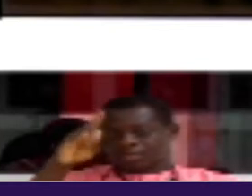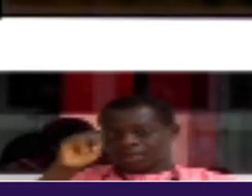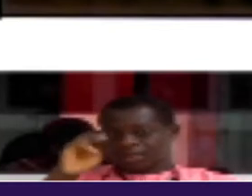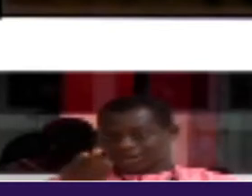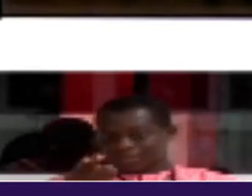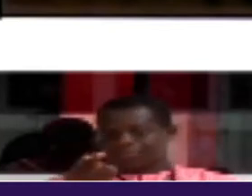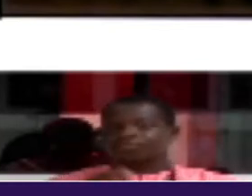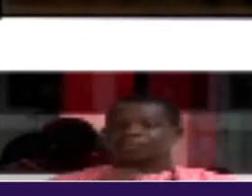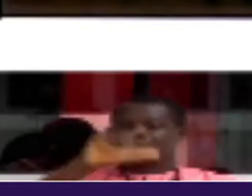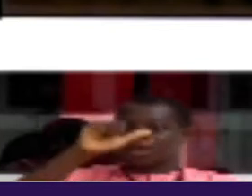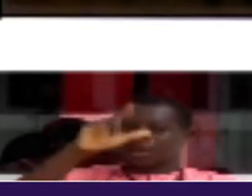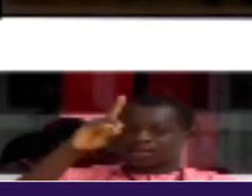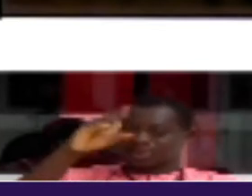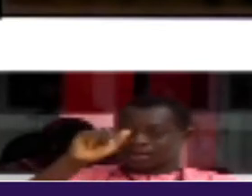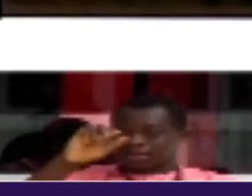Adama Balde.